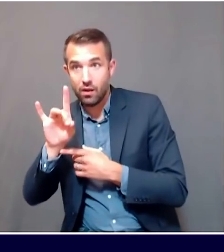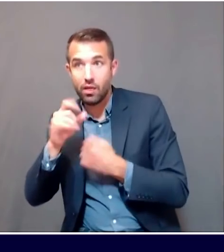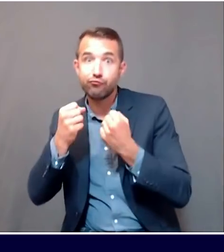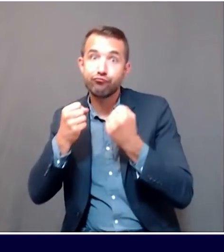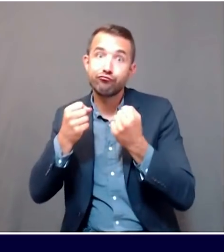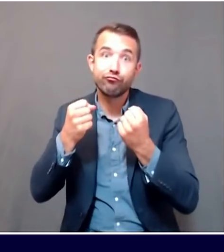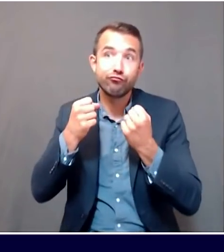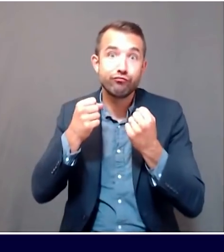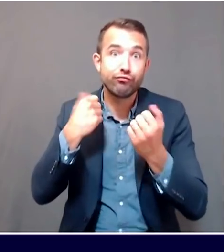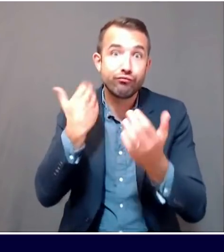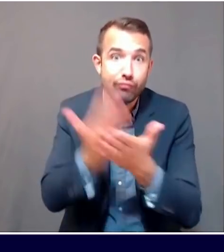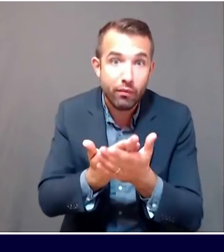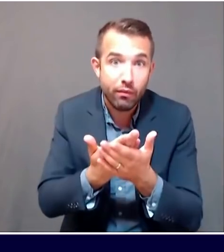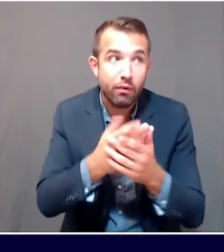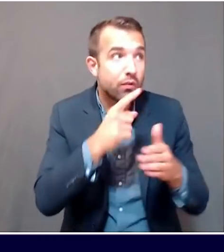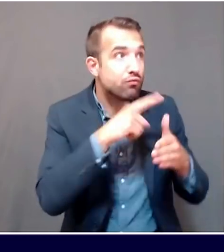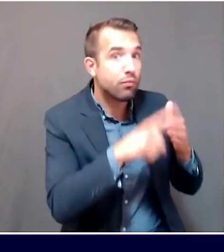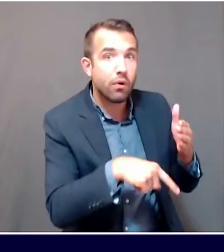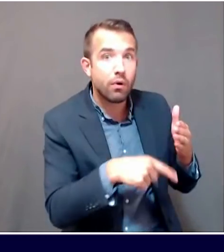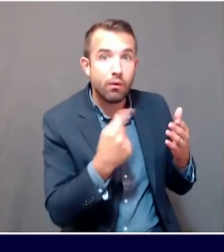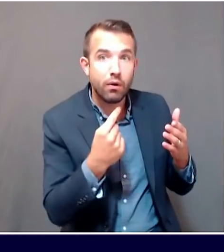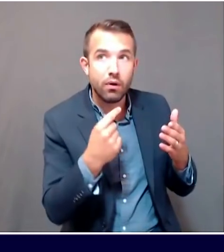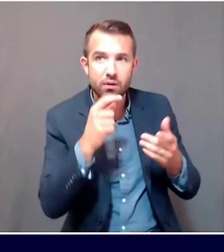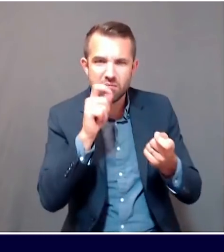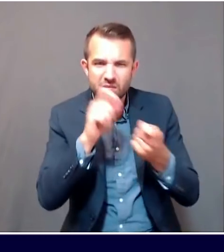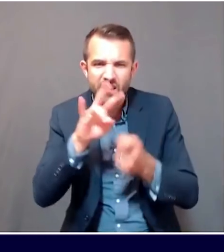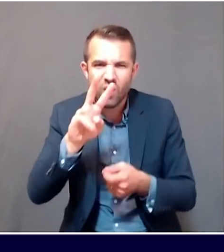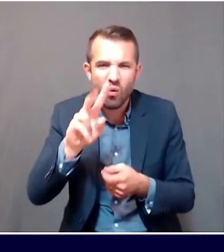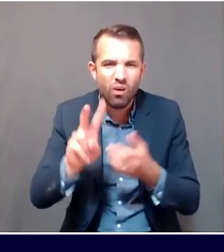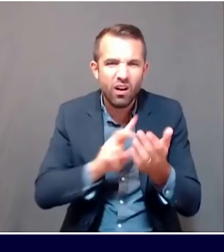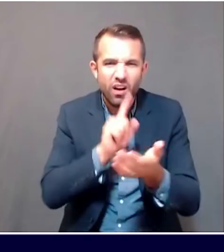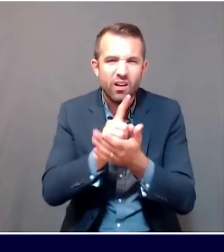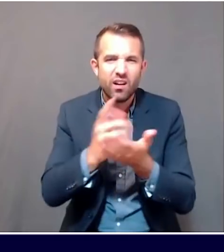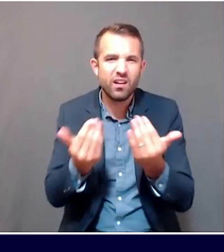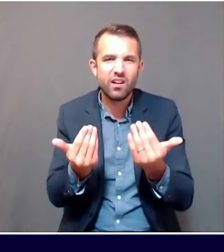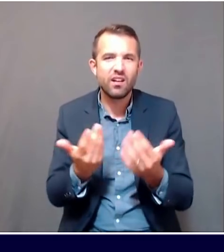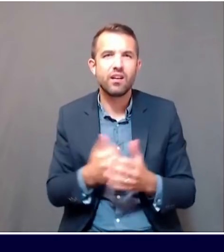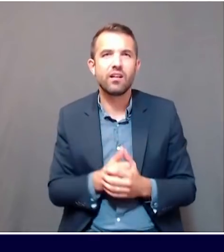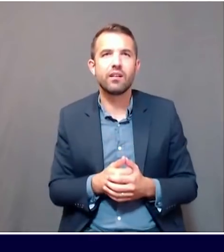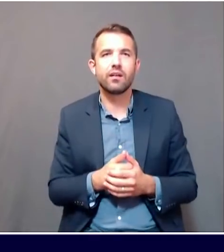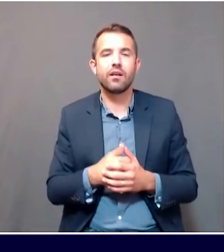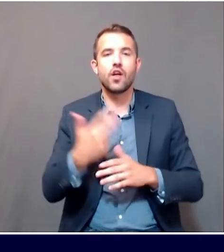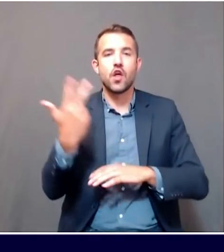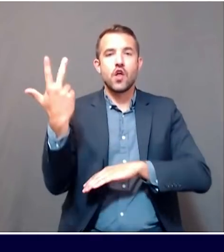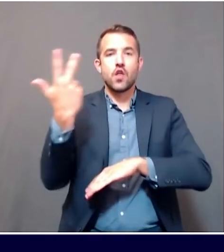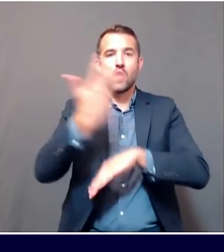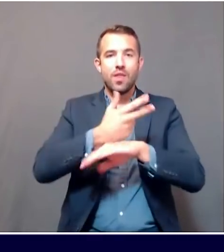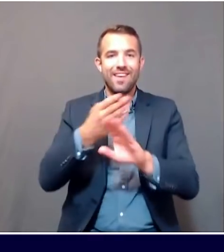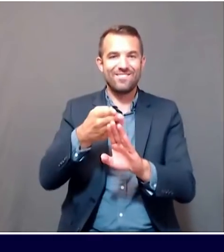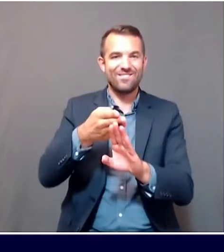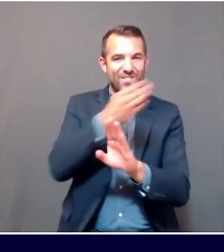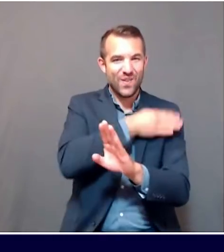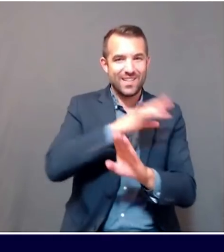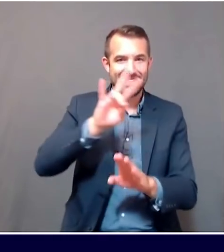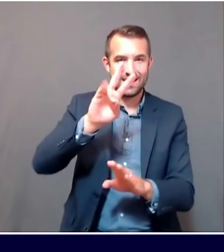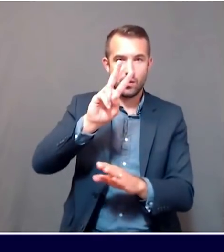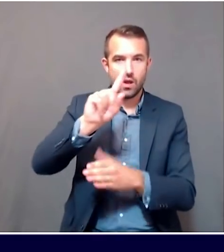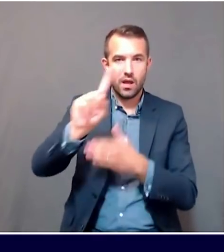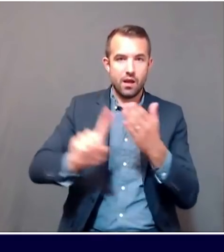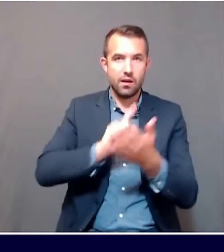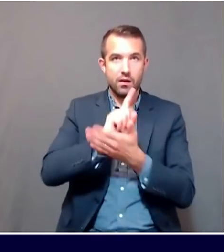The 72-hour mark is when the specimen should be taken. It should be taken no longer than 72